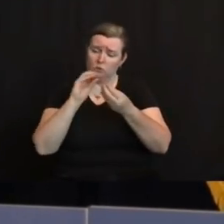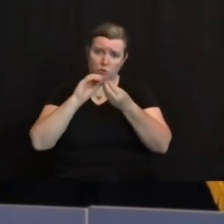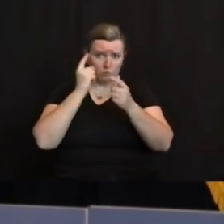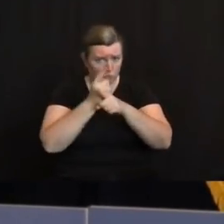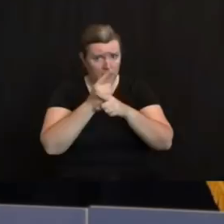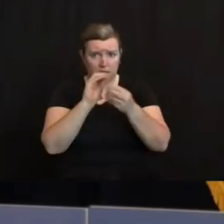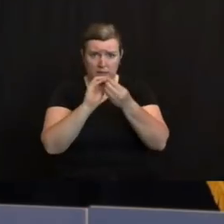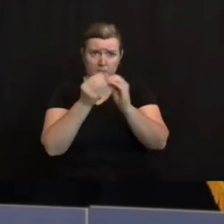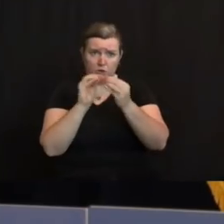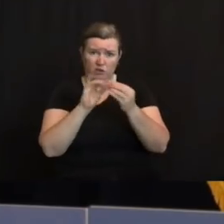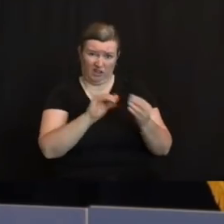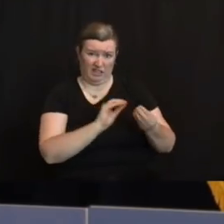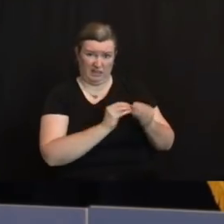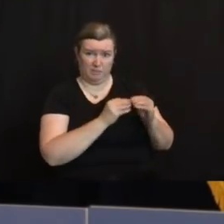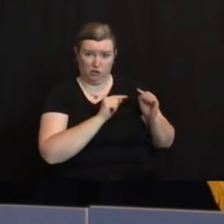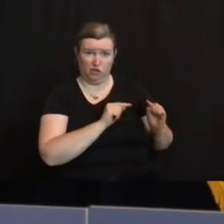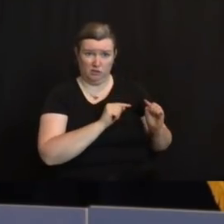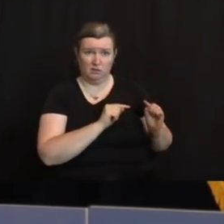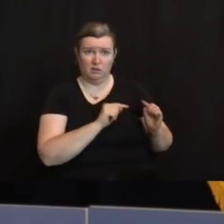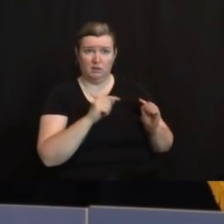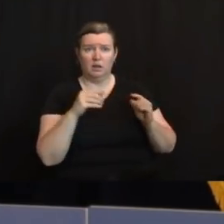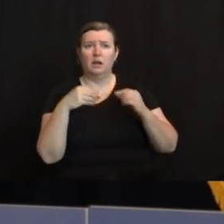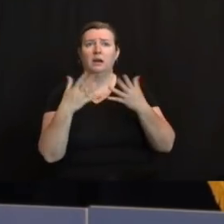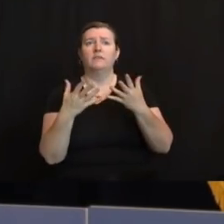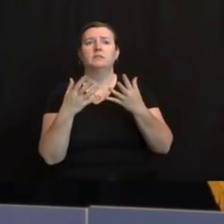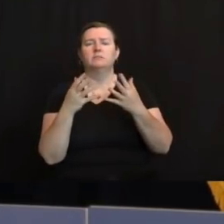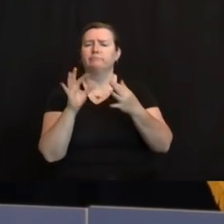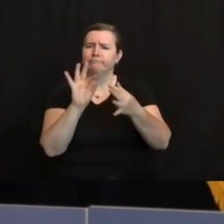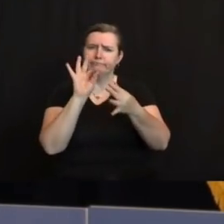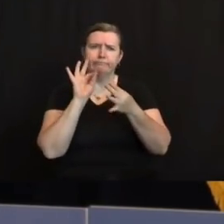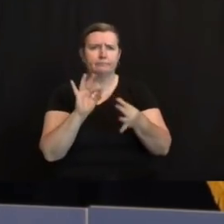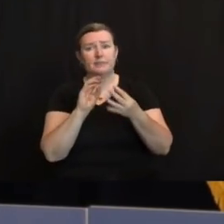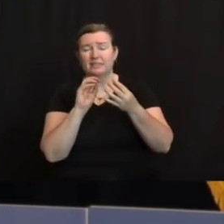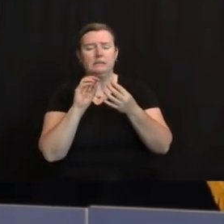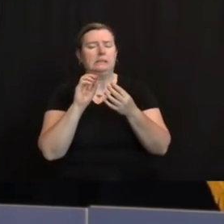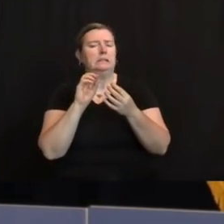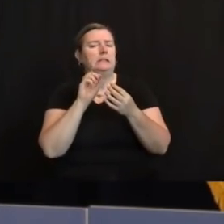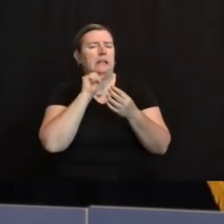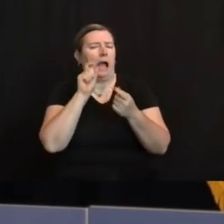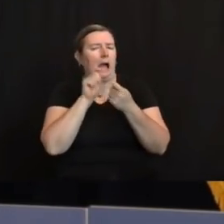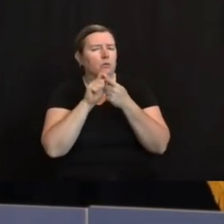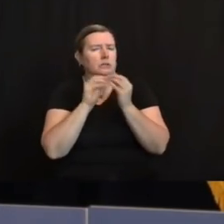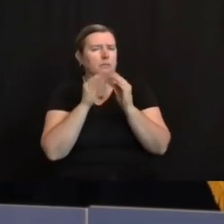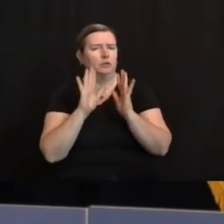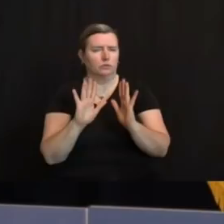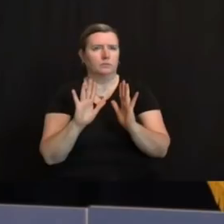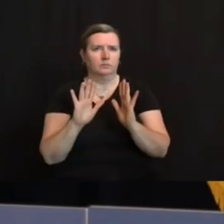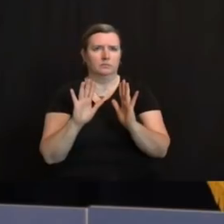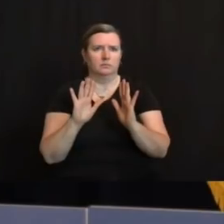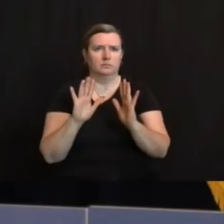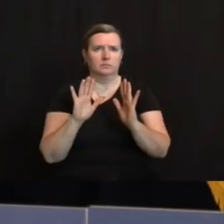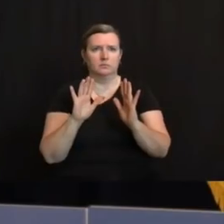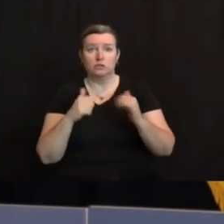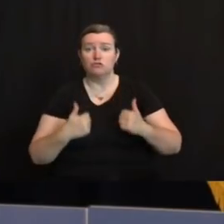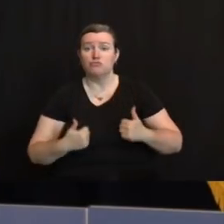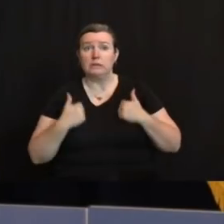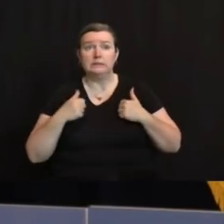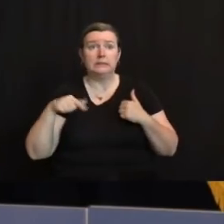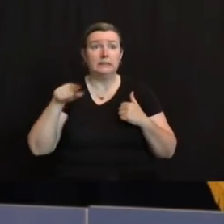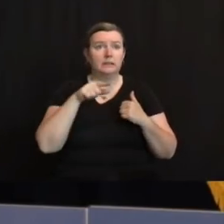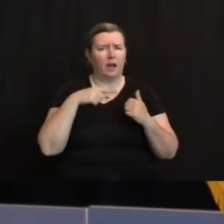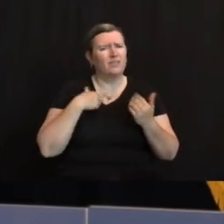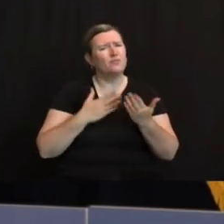to provide accurate information to the residents in New Jersey, and that those residents have a right to know and understand about what is happening in their